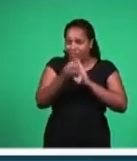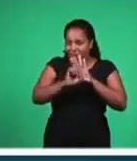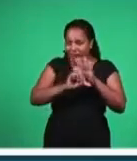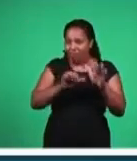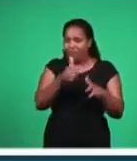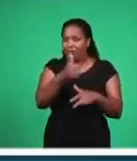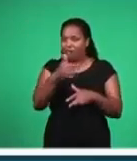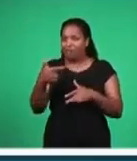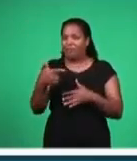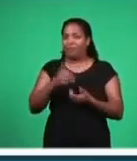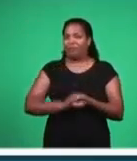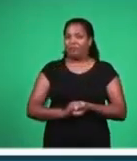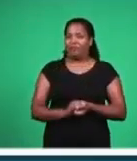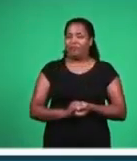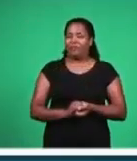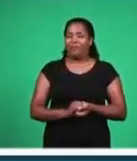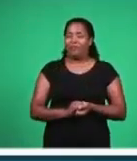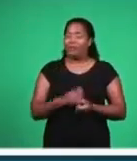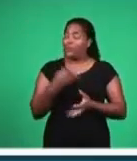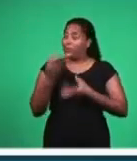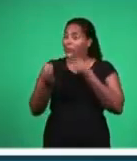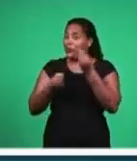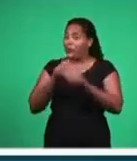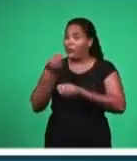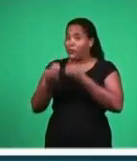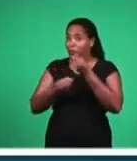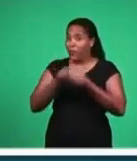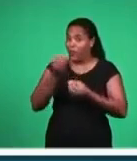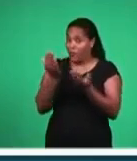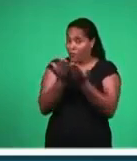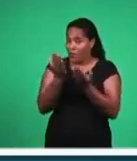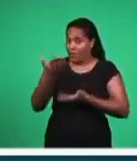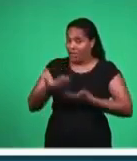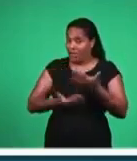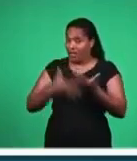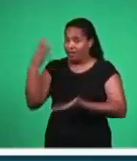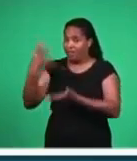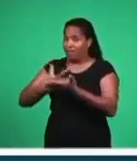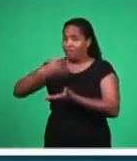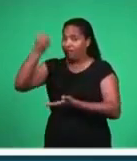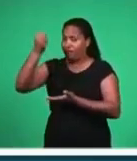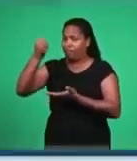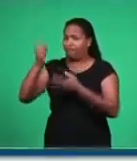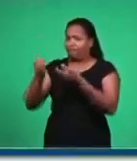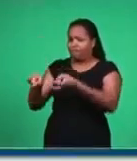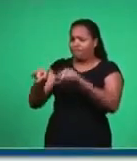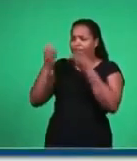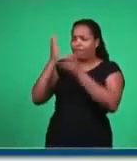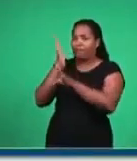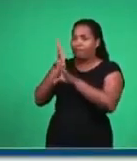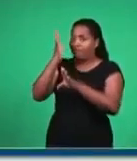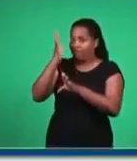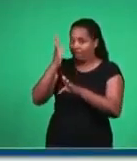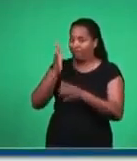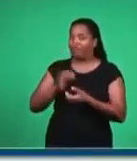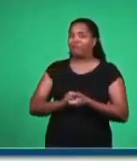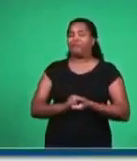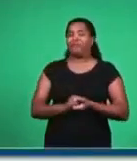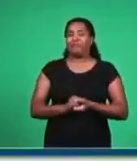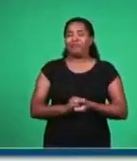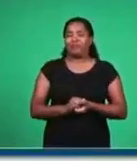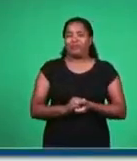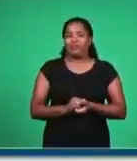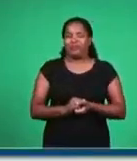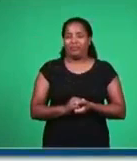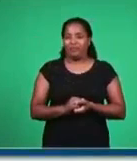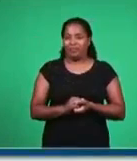So chapter 6 verse 12, and identify the form in which a servant will be